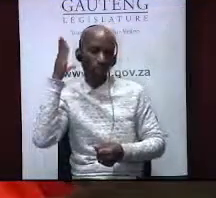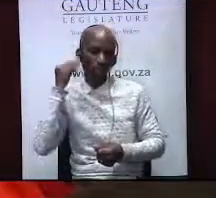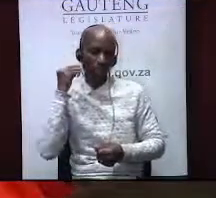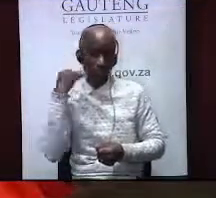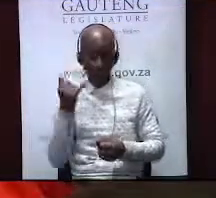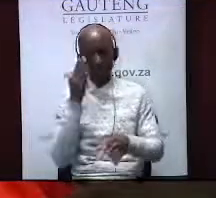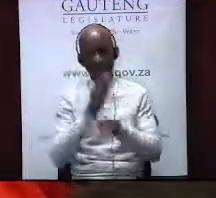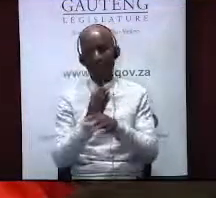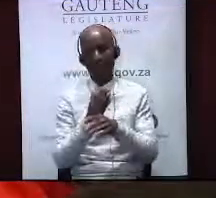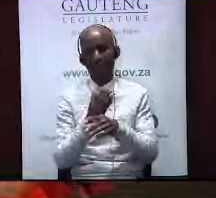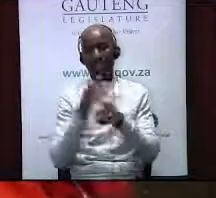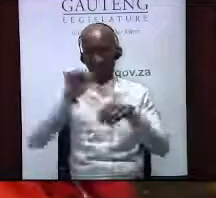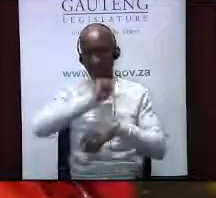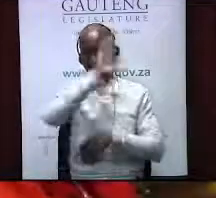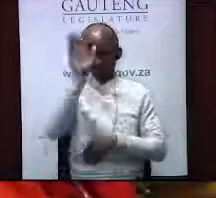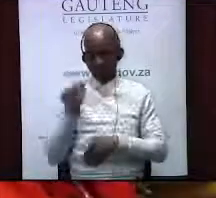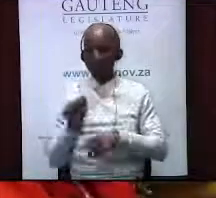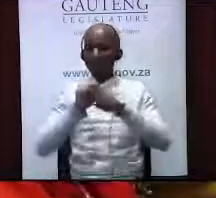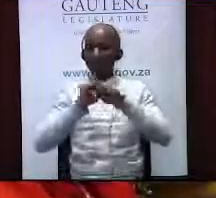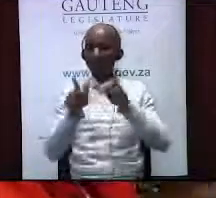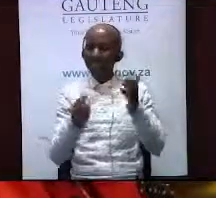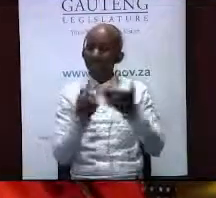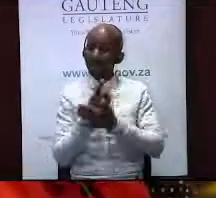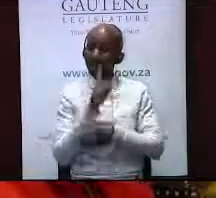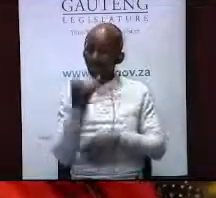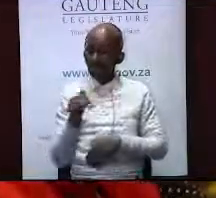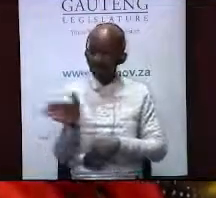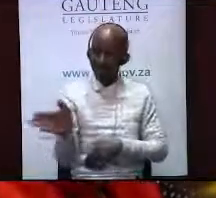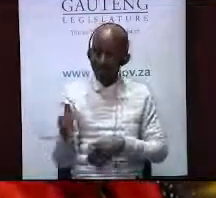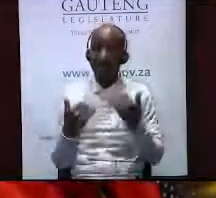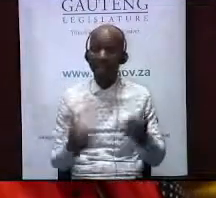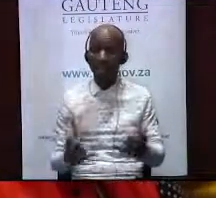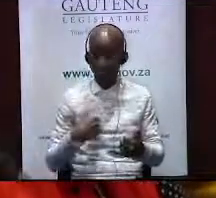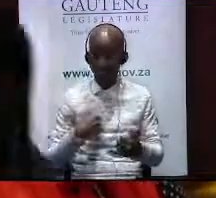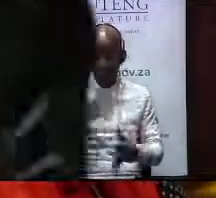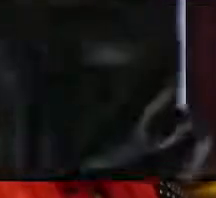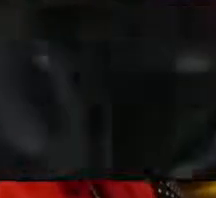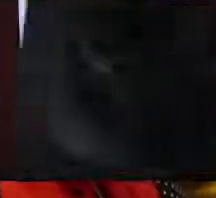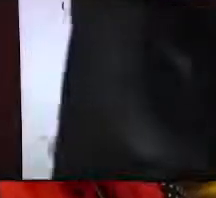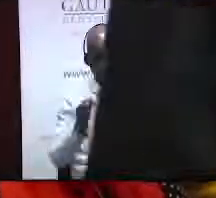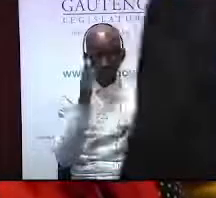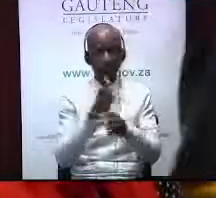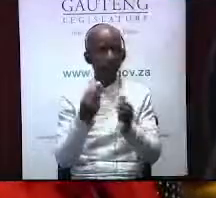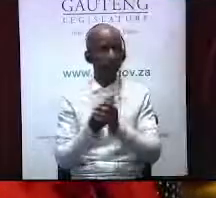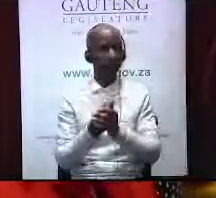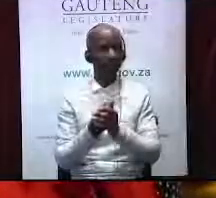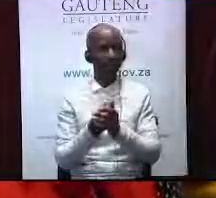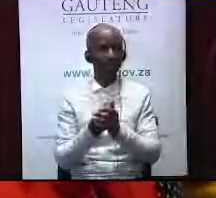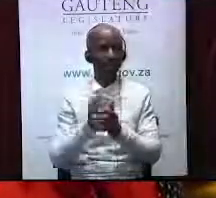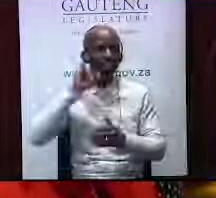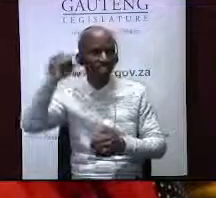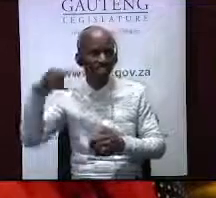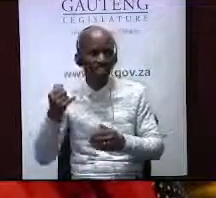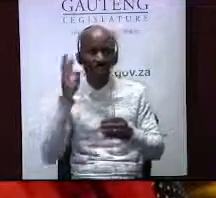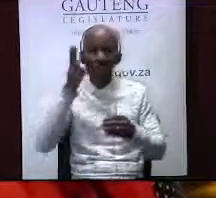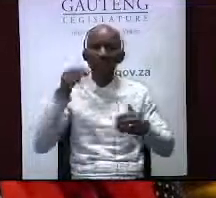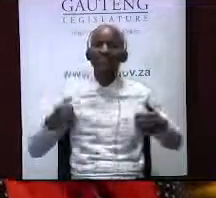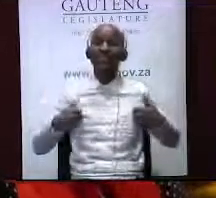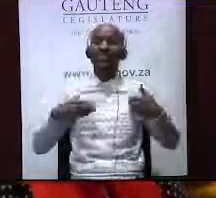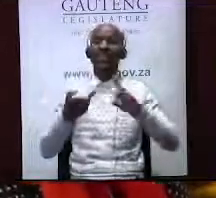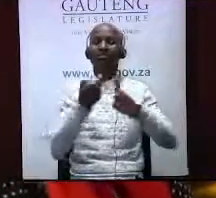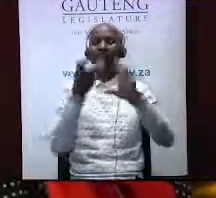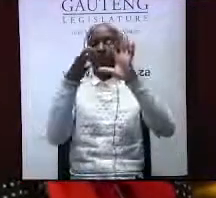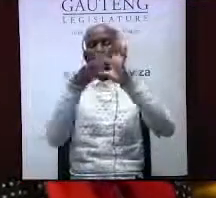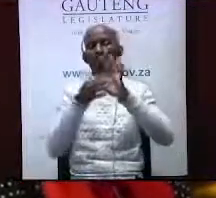critical workers in South Africa. But what is happening? I now decided to work with Jay. We're going to start from the